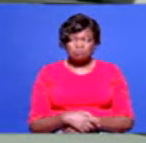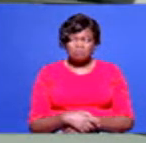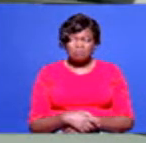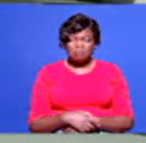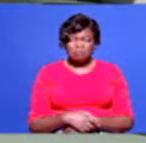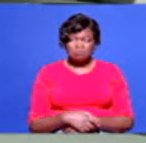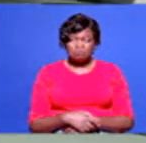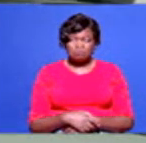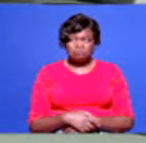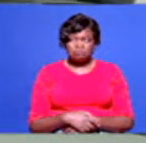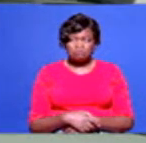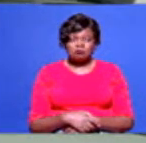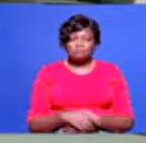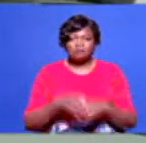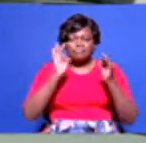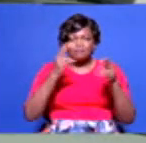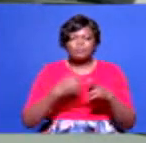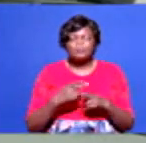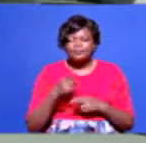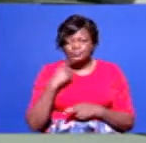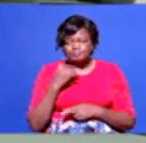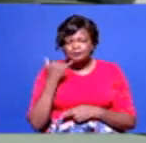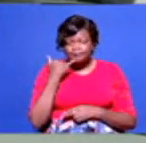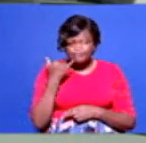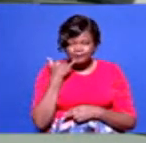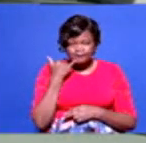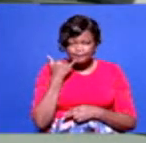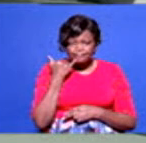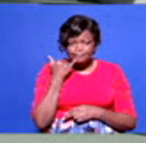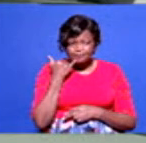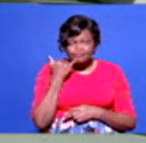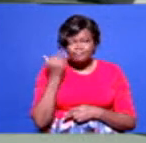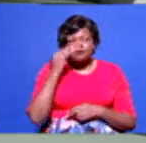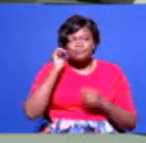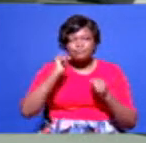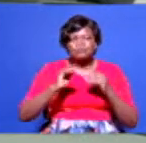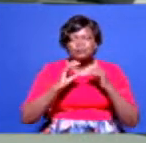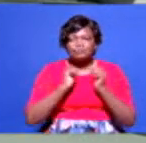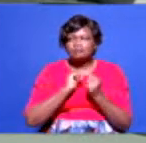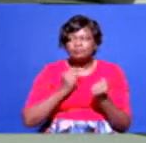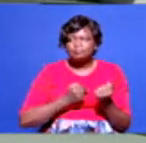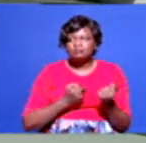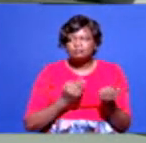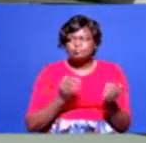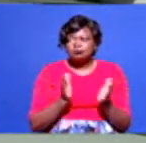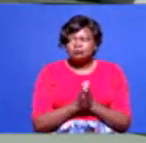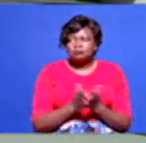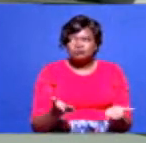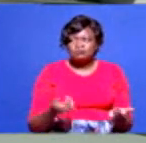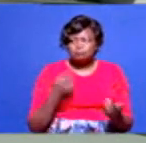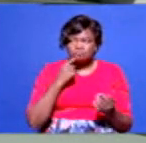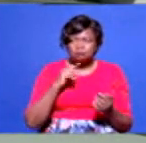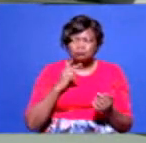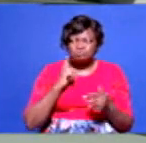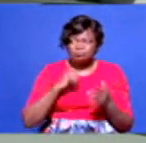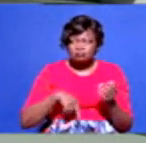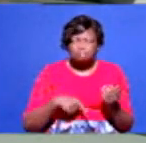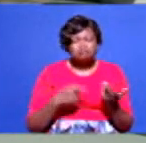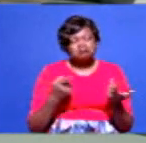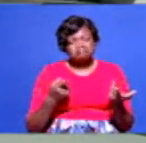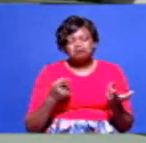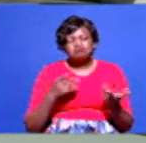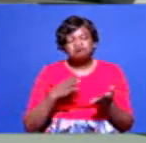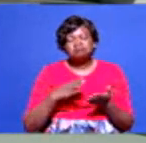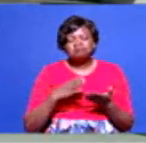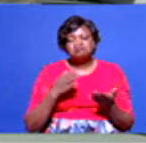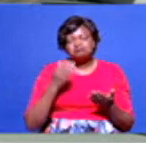Right, and our sign language interpreter is Susan Thuku. Remember, you can get in touch with us and just tell us what are some of your most memorable